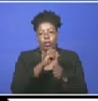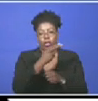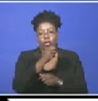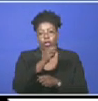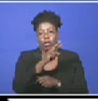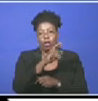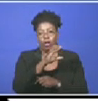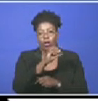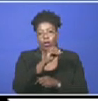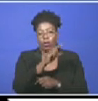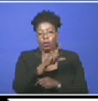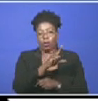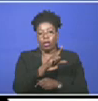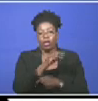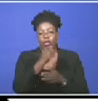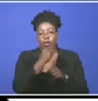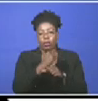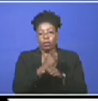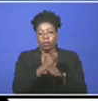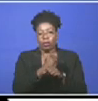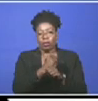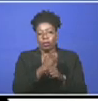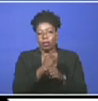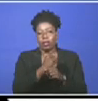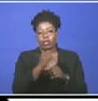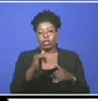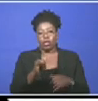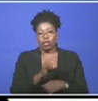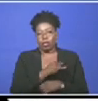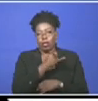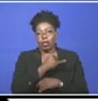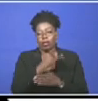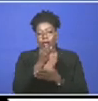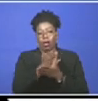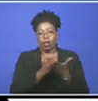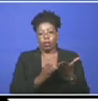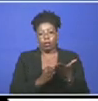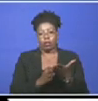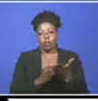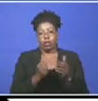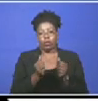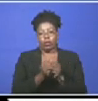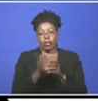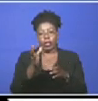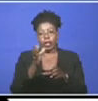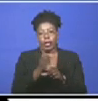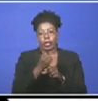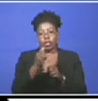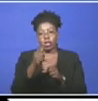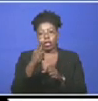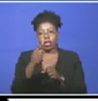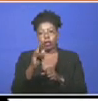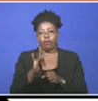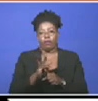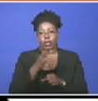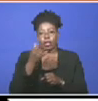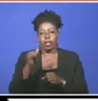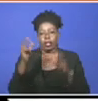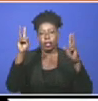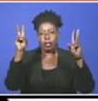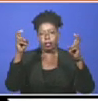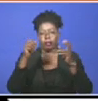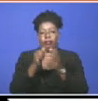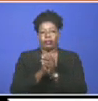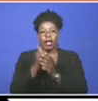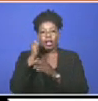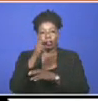across multiple mediums. Jiminita Swain features the young artist in this week's edition of Catching the Feeling. Alexia Roach has